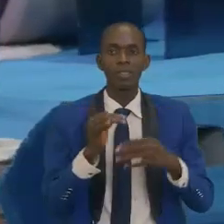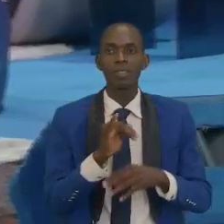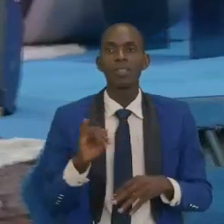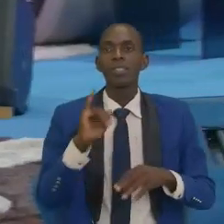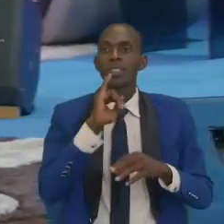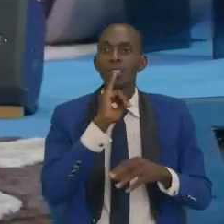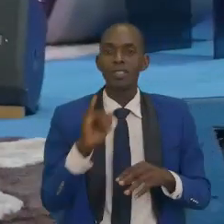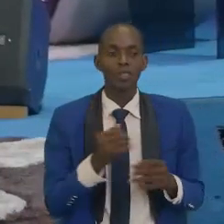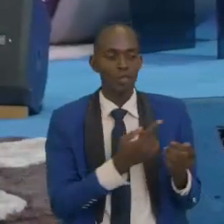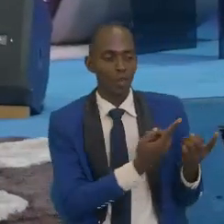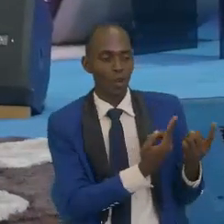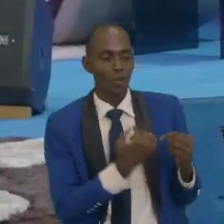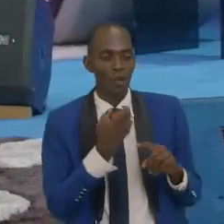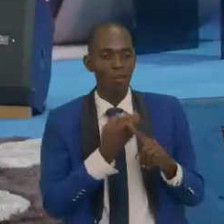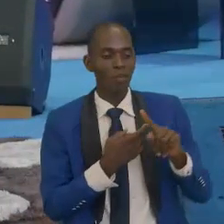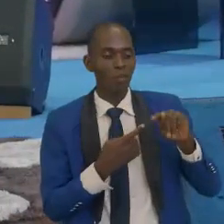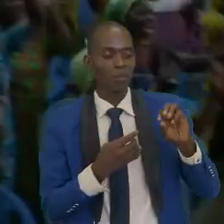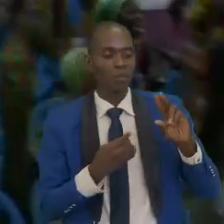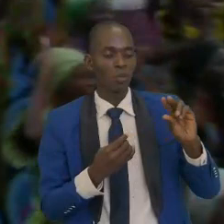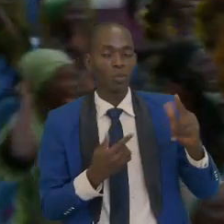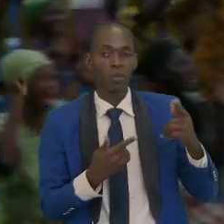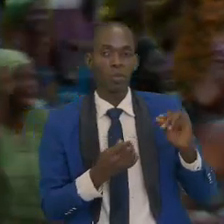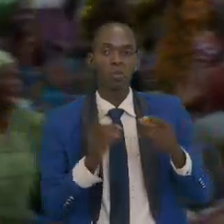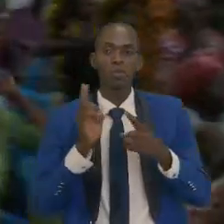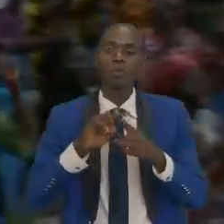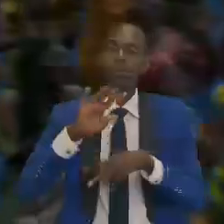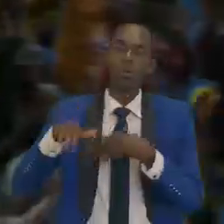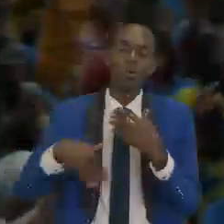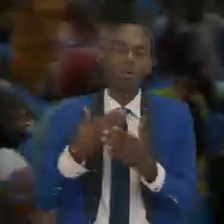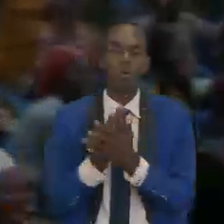from Togo to the rest of the world.